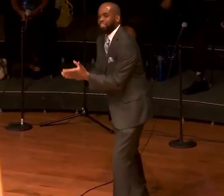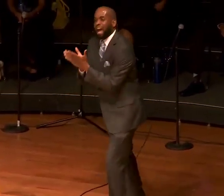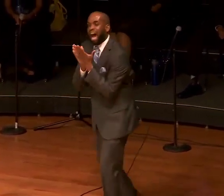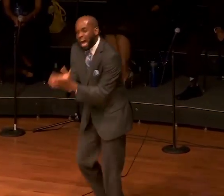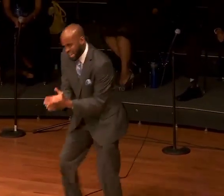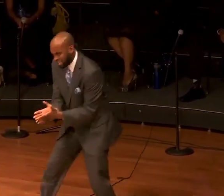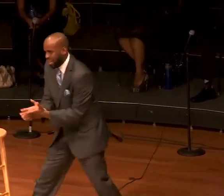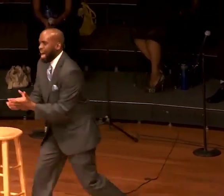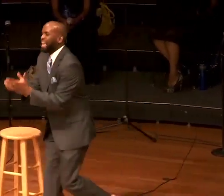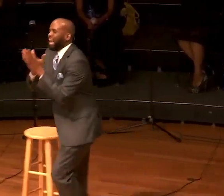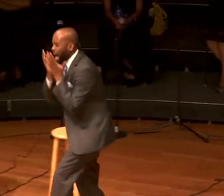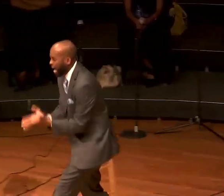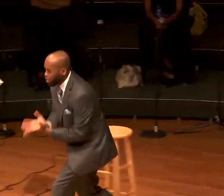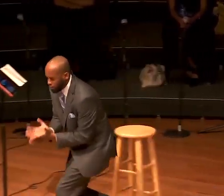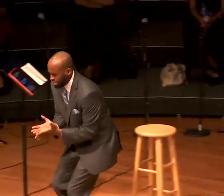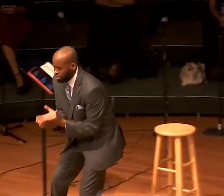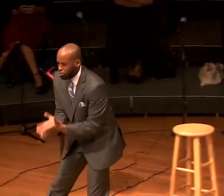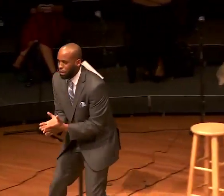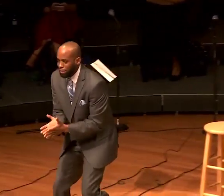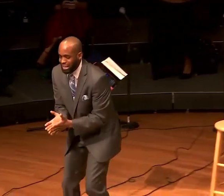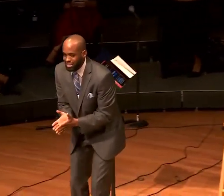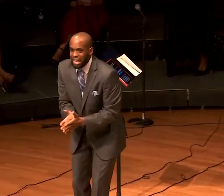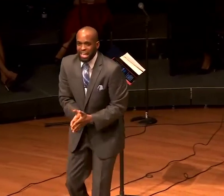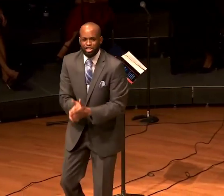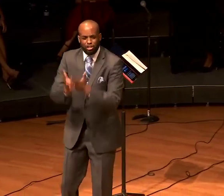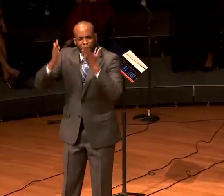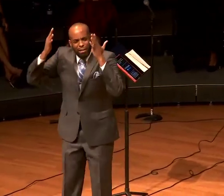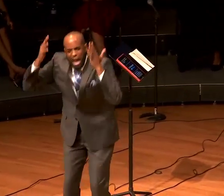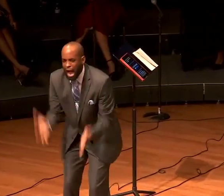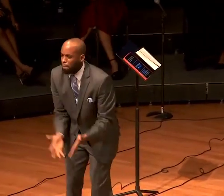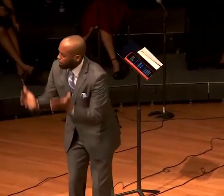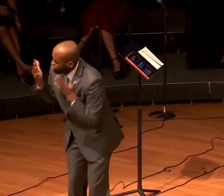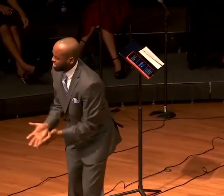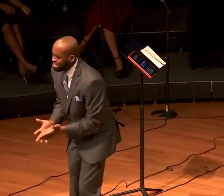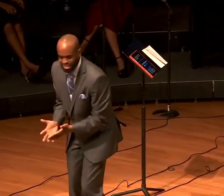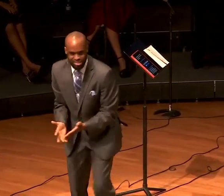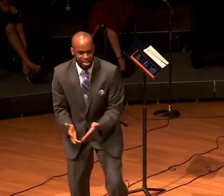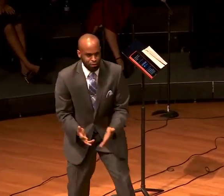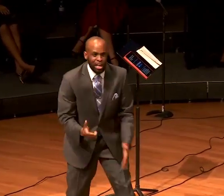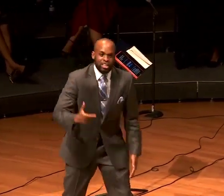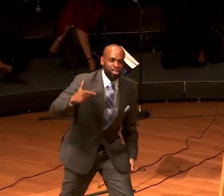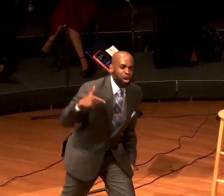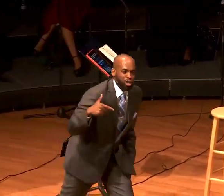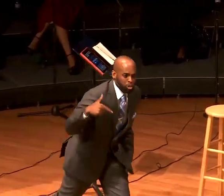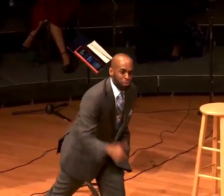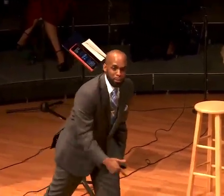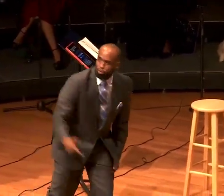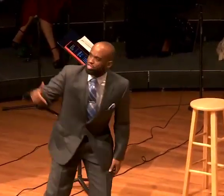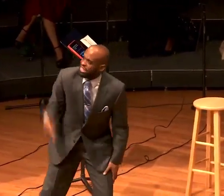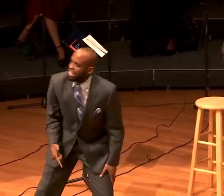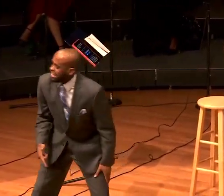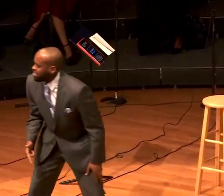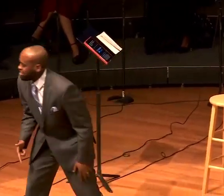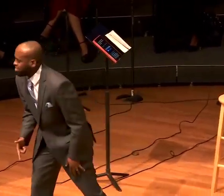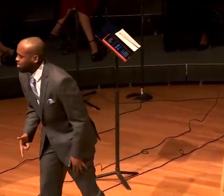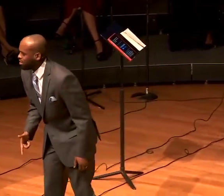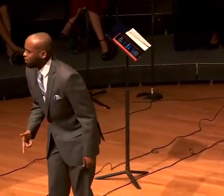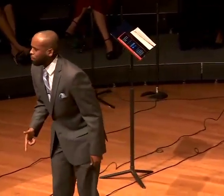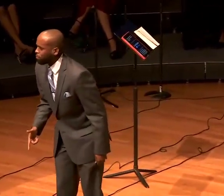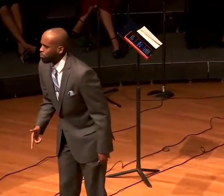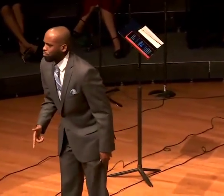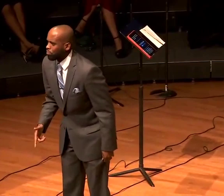church at the height of its experience is just very hypersensitive to notice people's